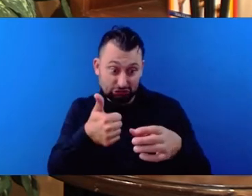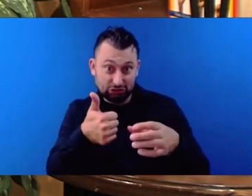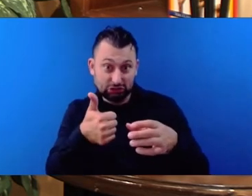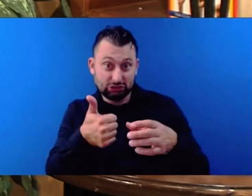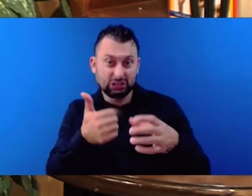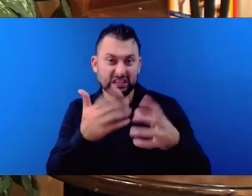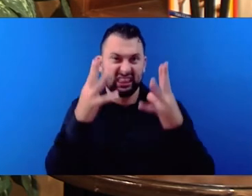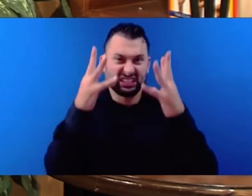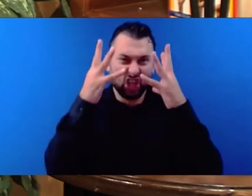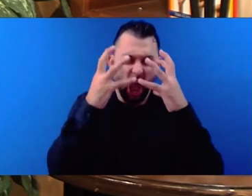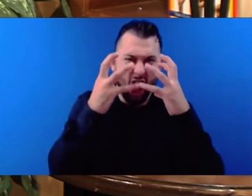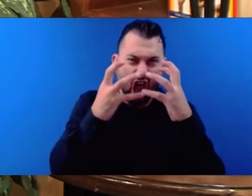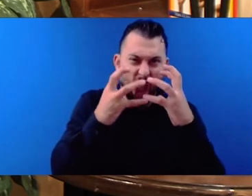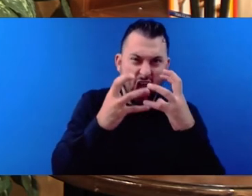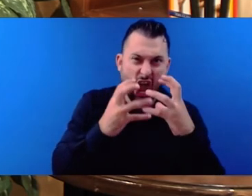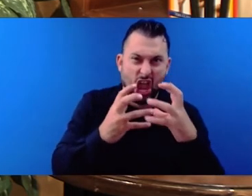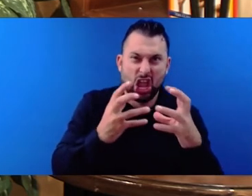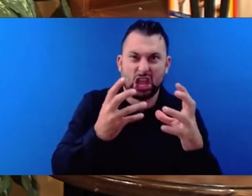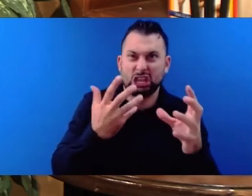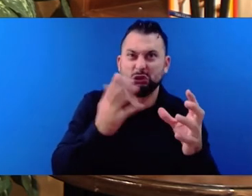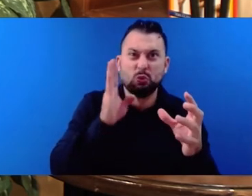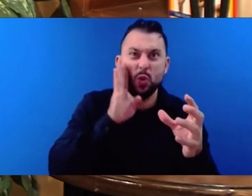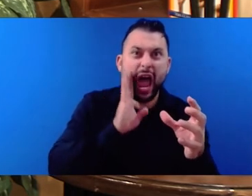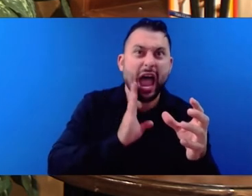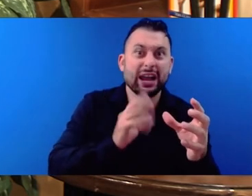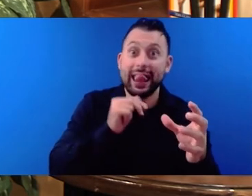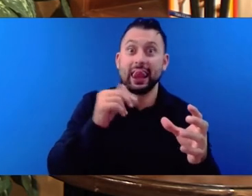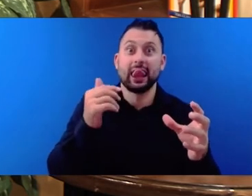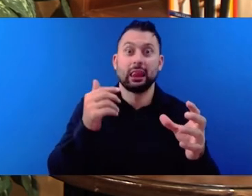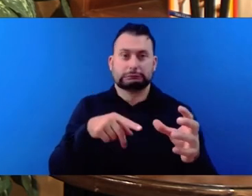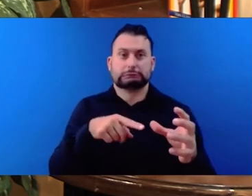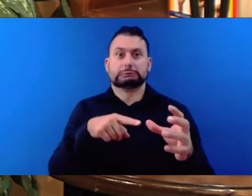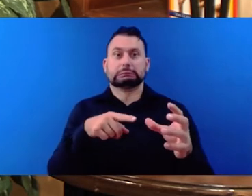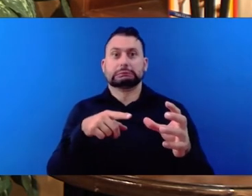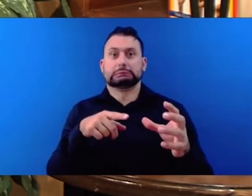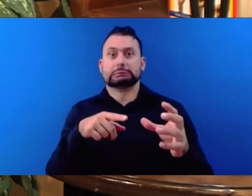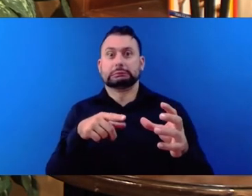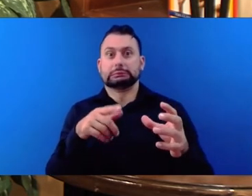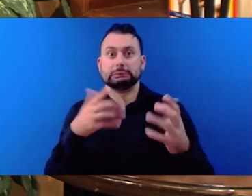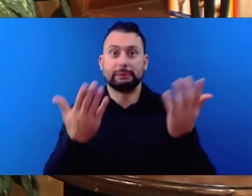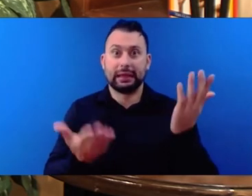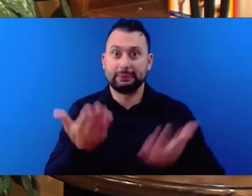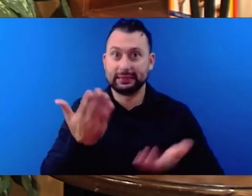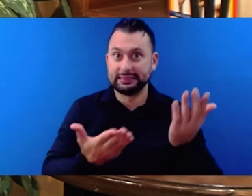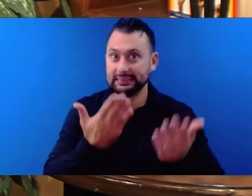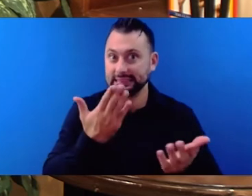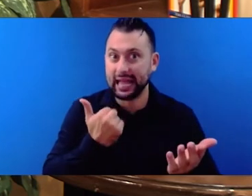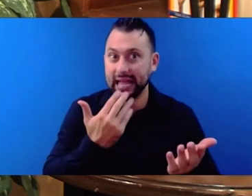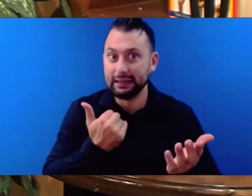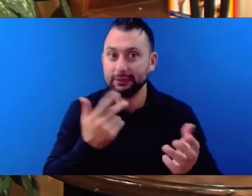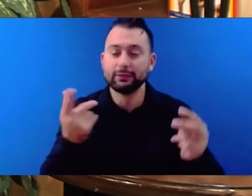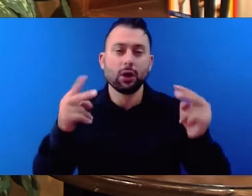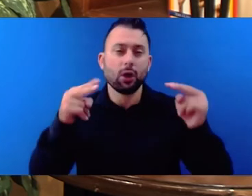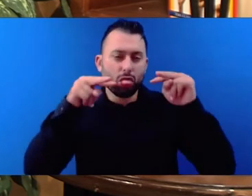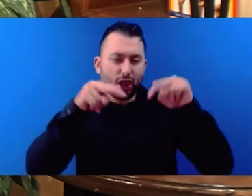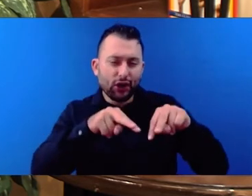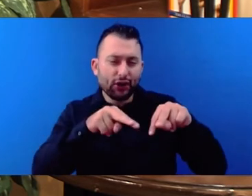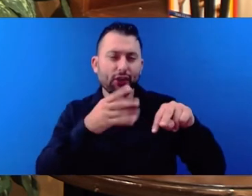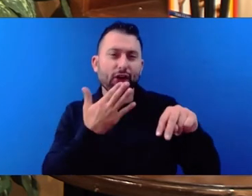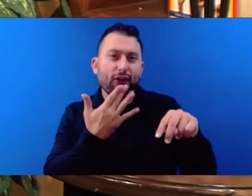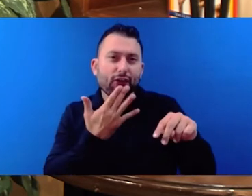some protein in the urine, then we start to evaluate that further. With our feet, we